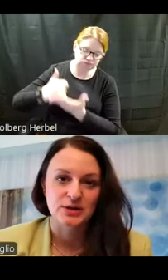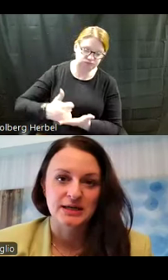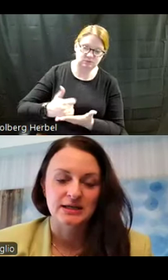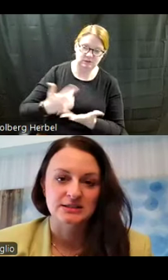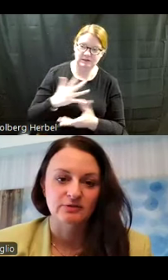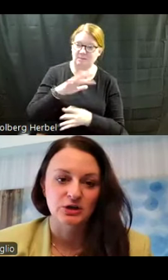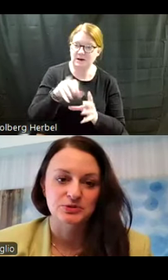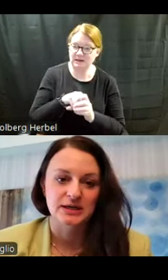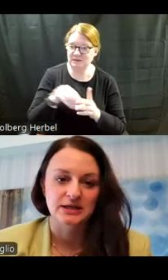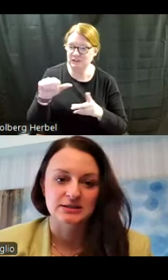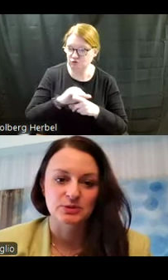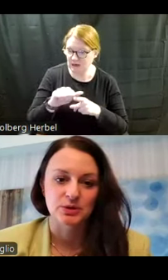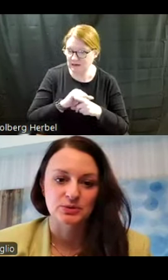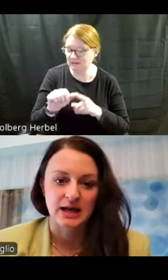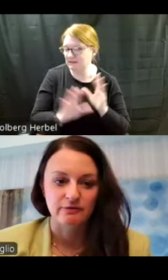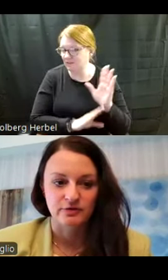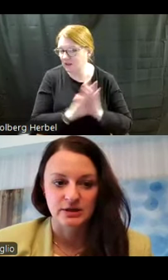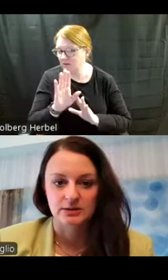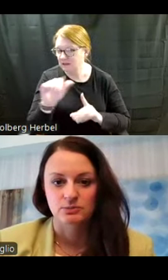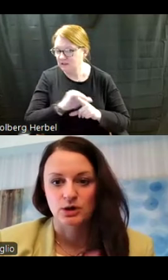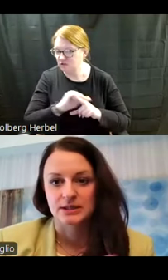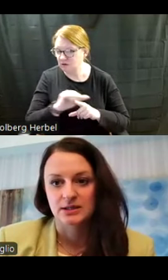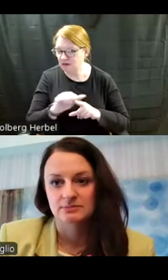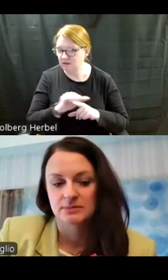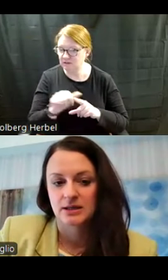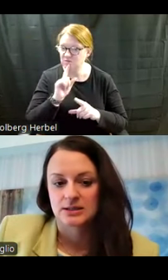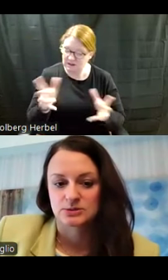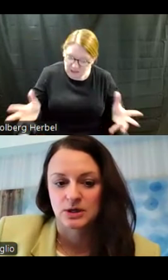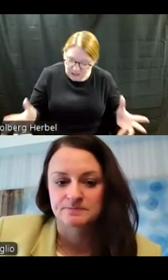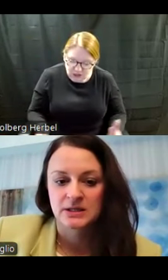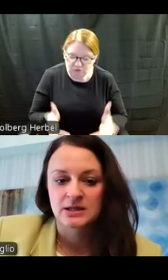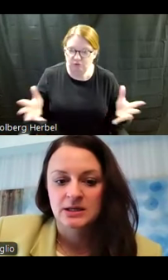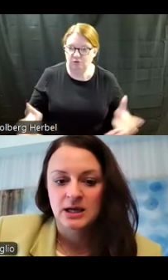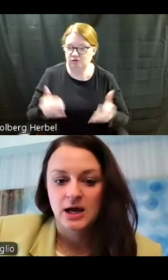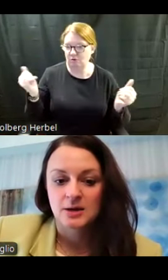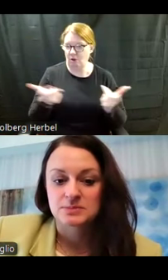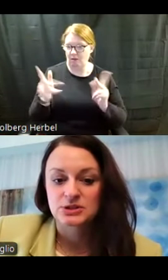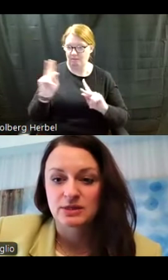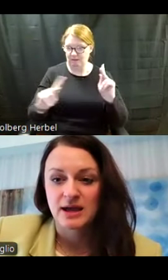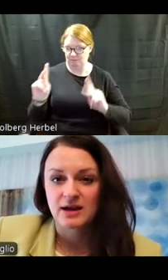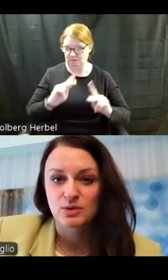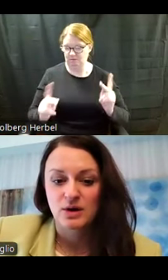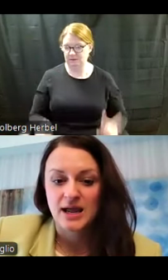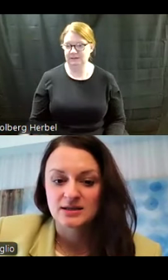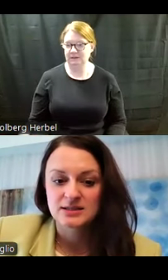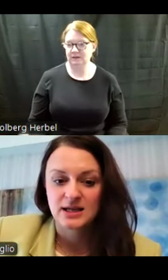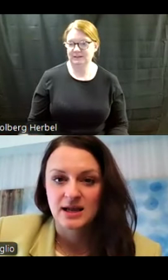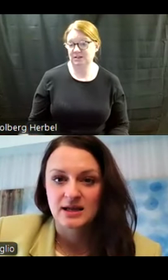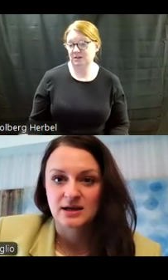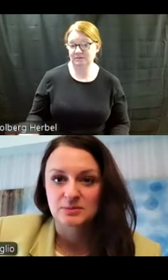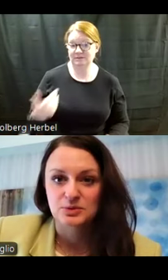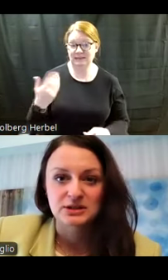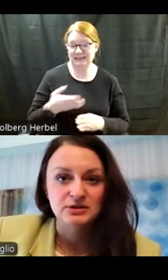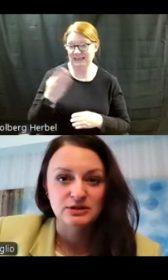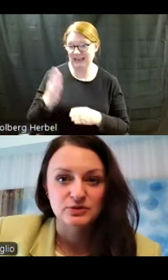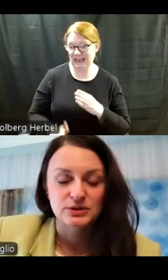in trainings, to develop trainings, promote staff well-being as well. So with that, I will end, and